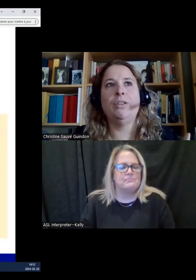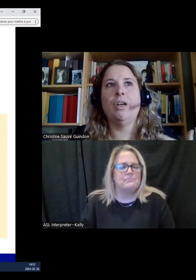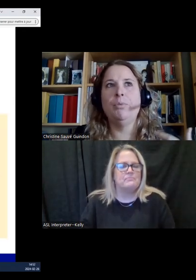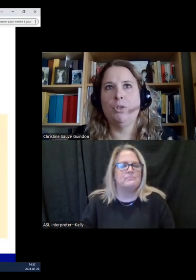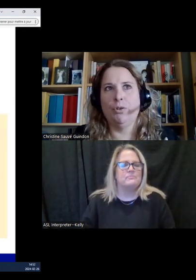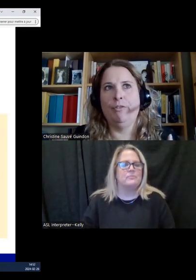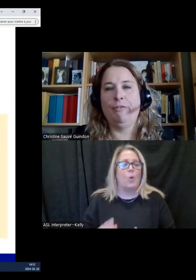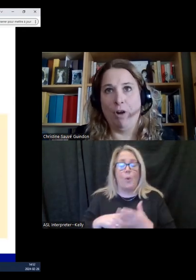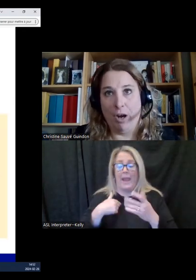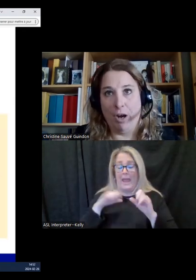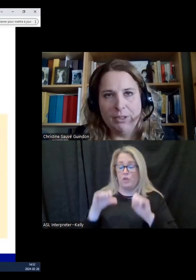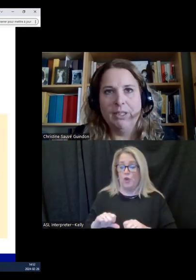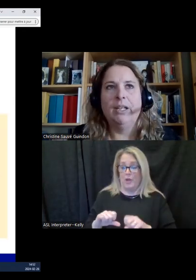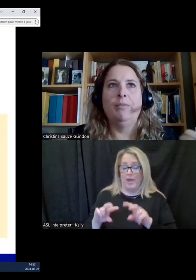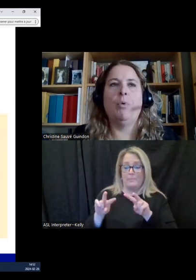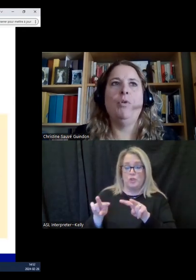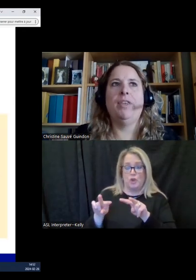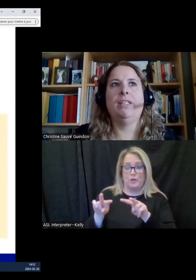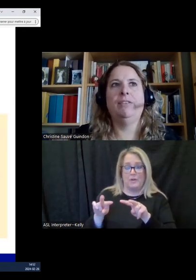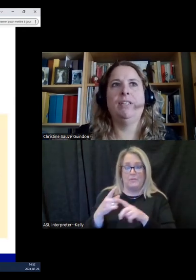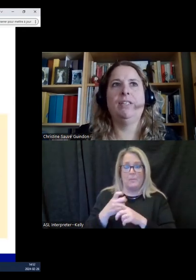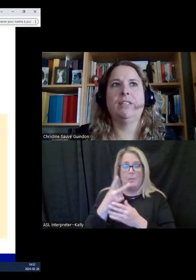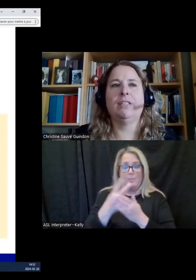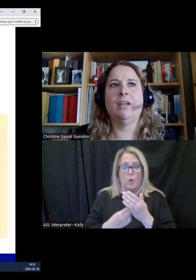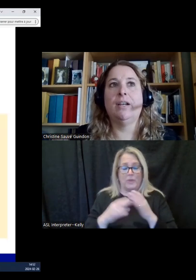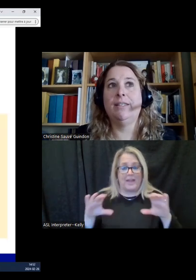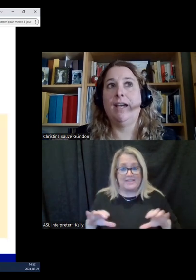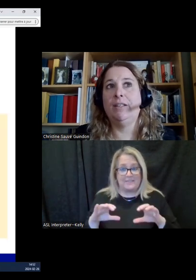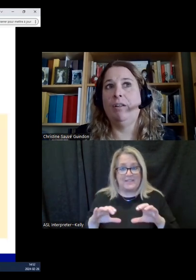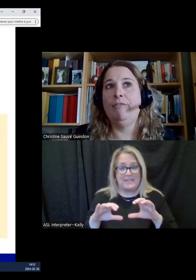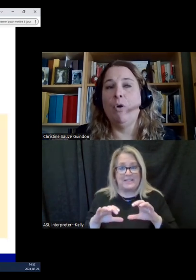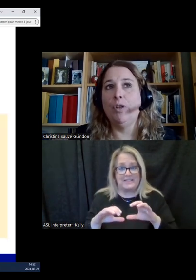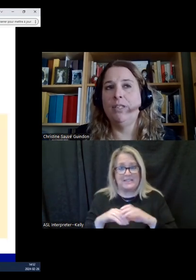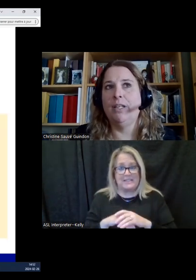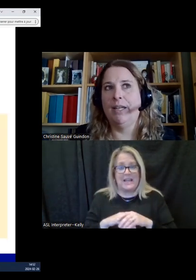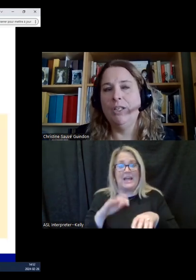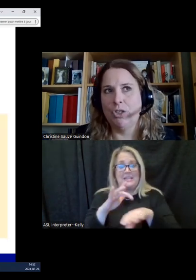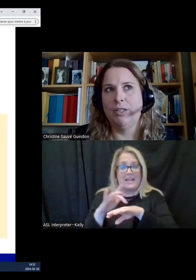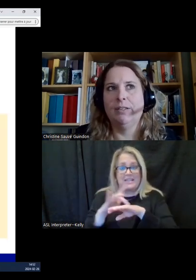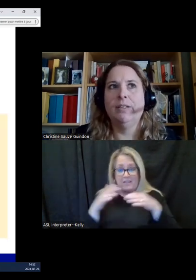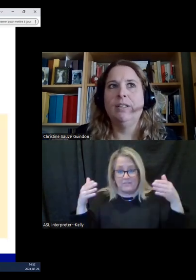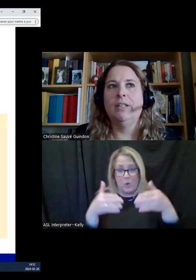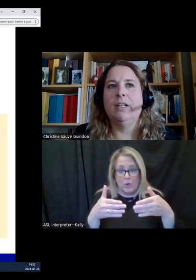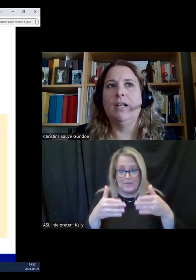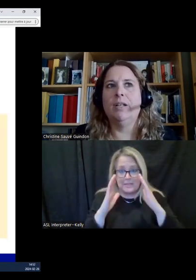What I could observe from both the activities, a tactile focused